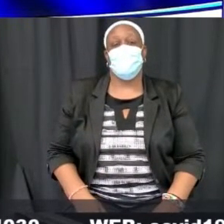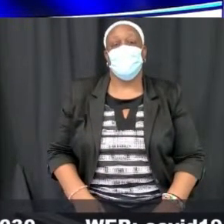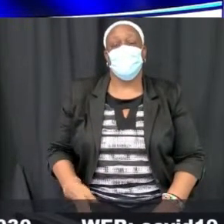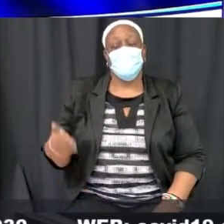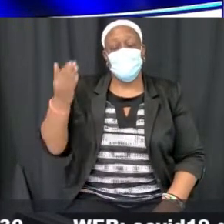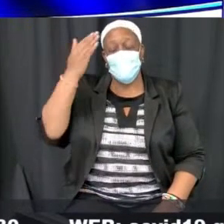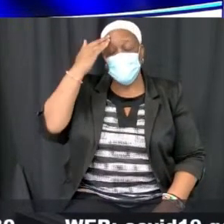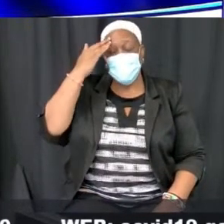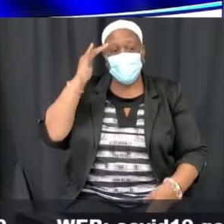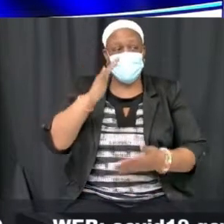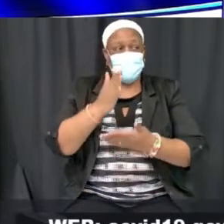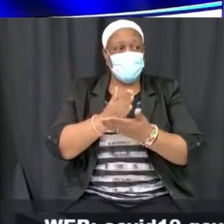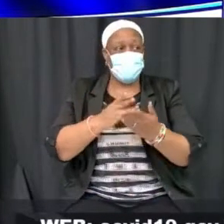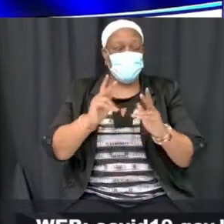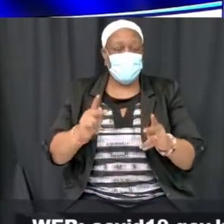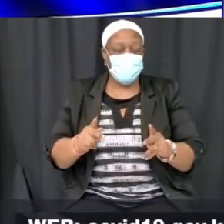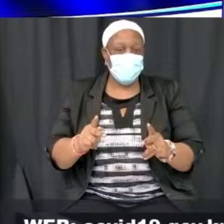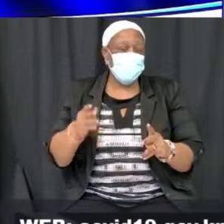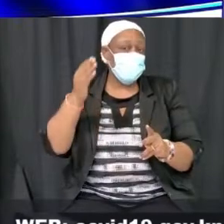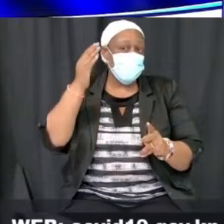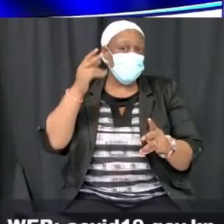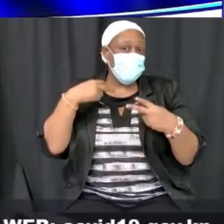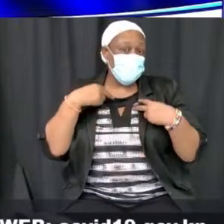standard of living.